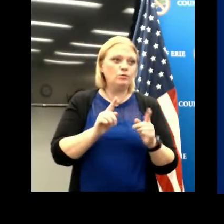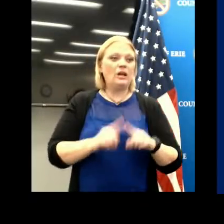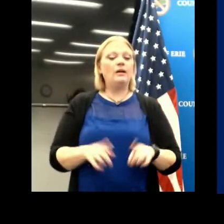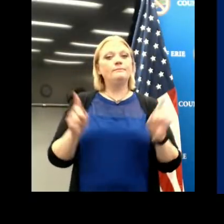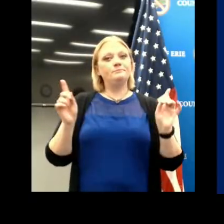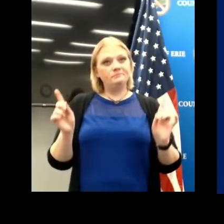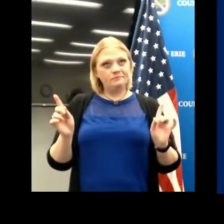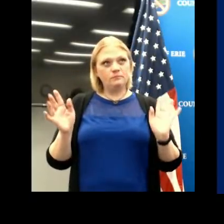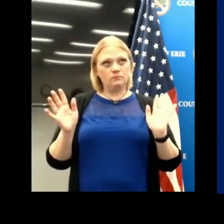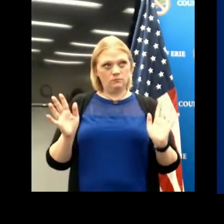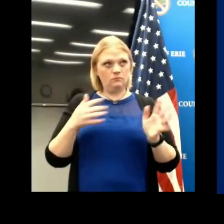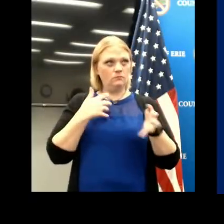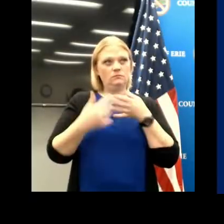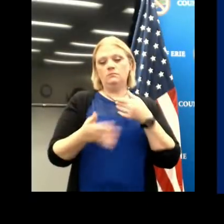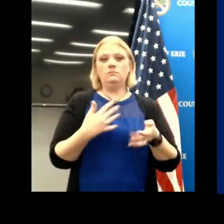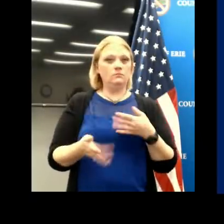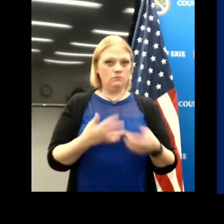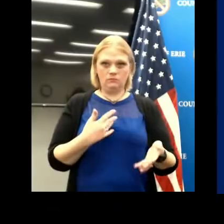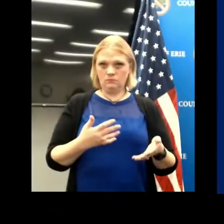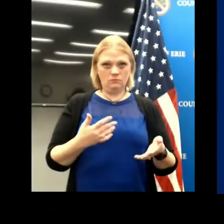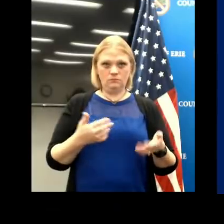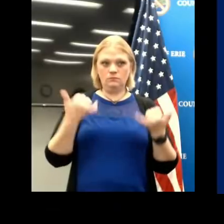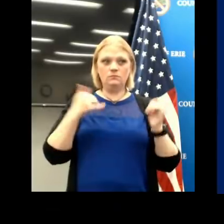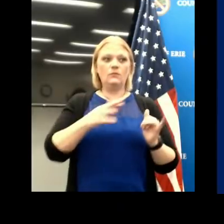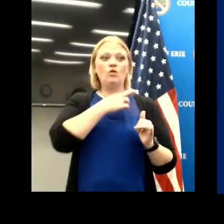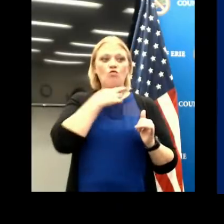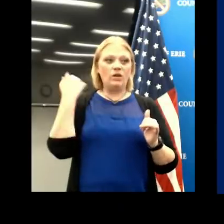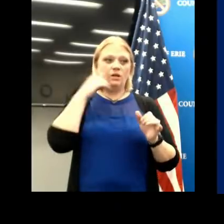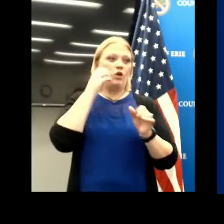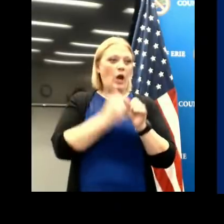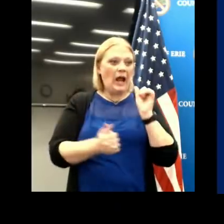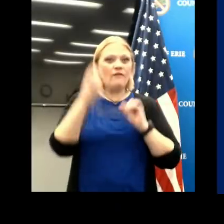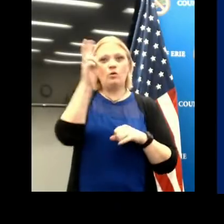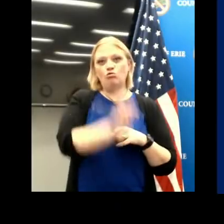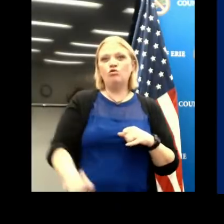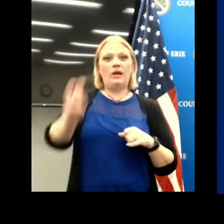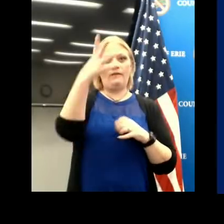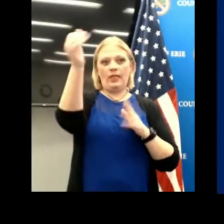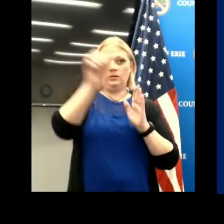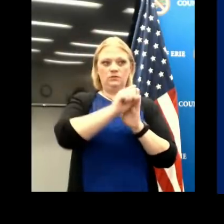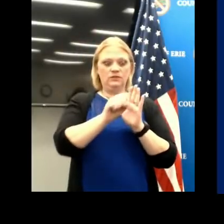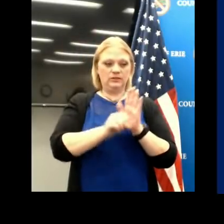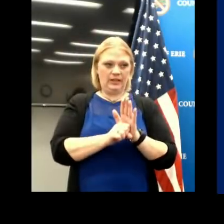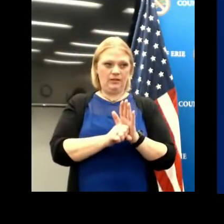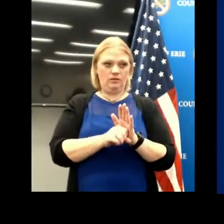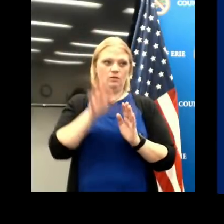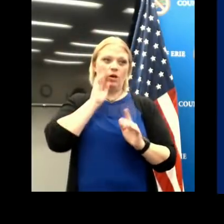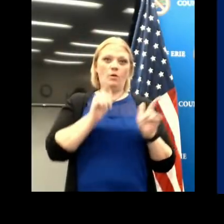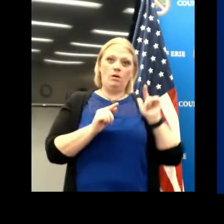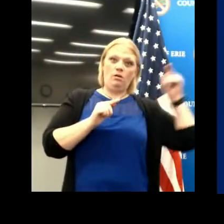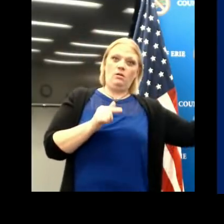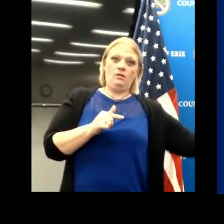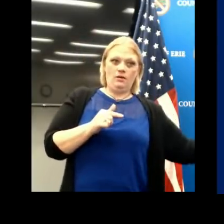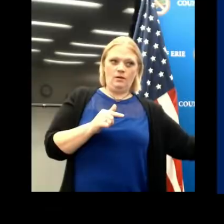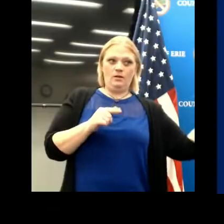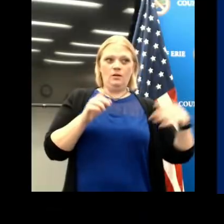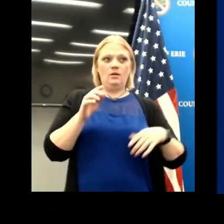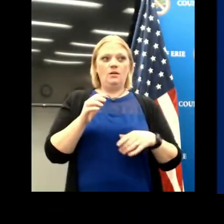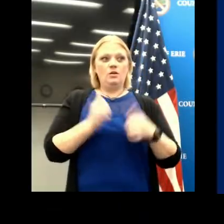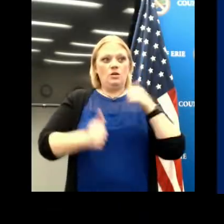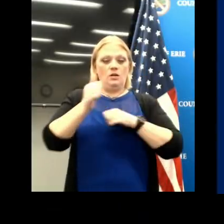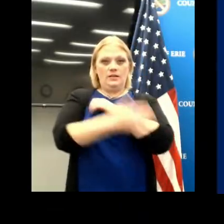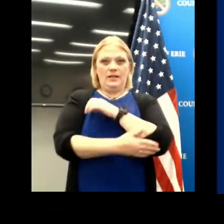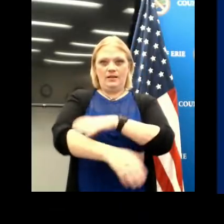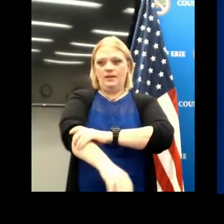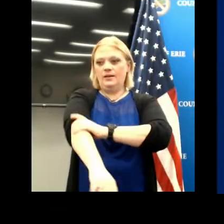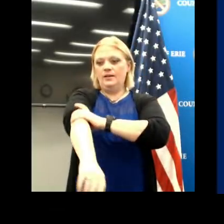however, regardless, there are still risks for everybody that travels out of state. And I'm going to turn this over to the county